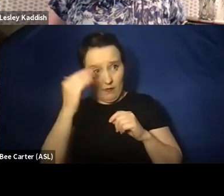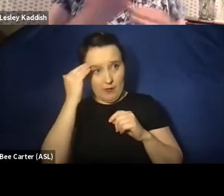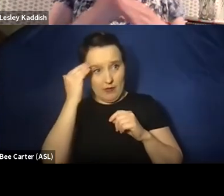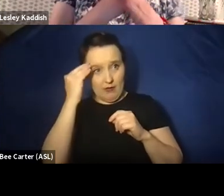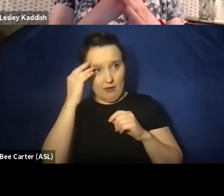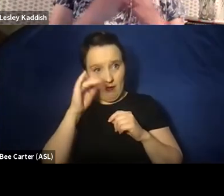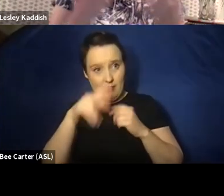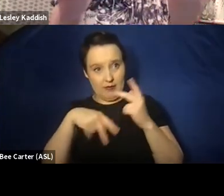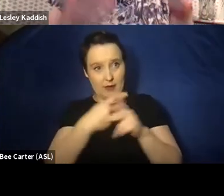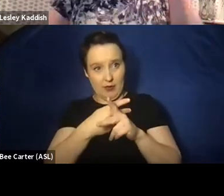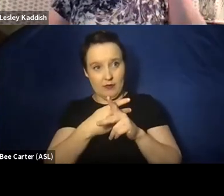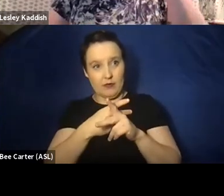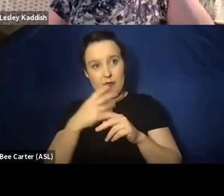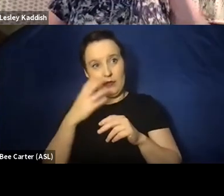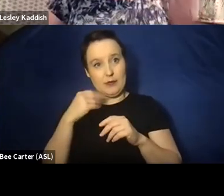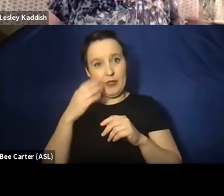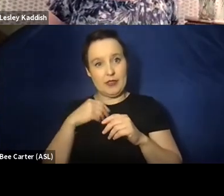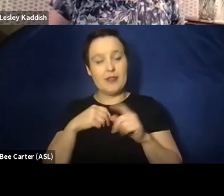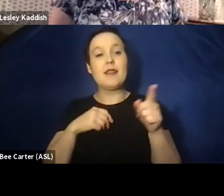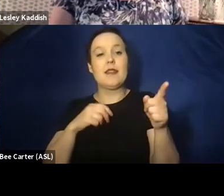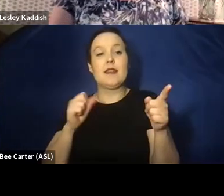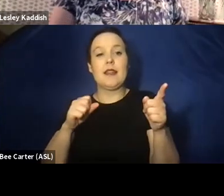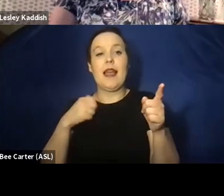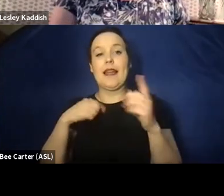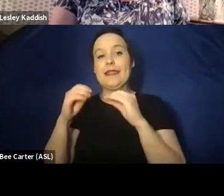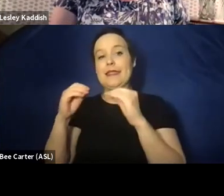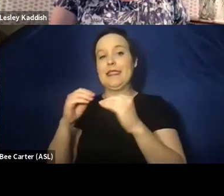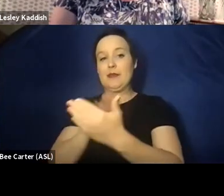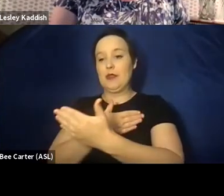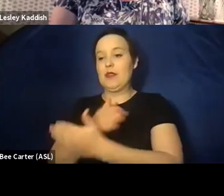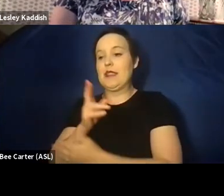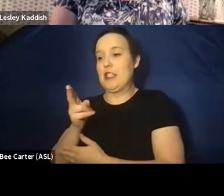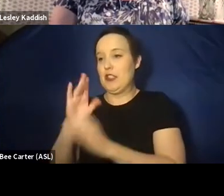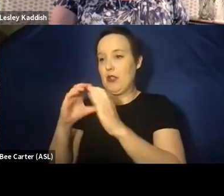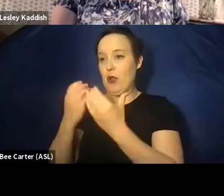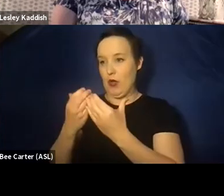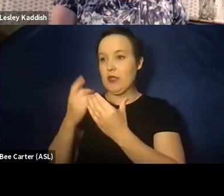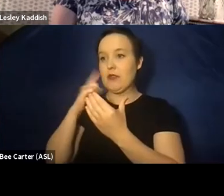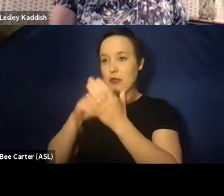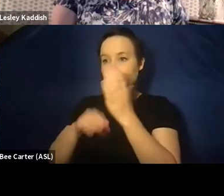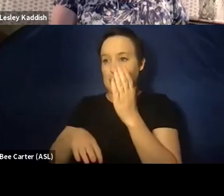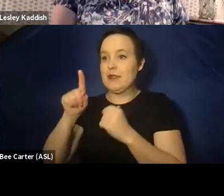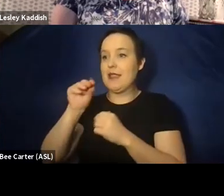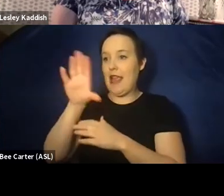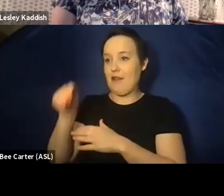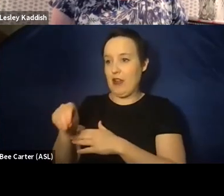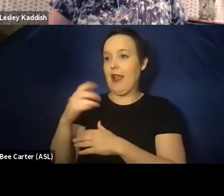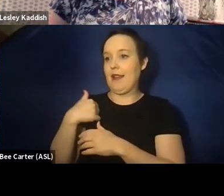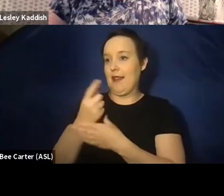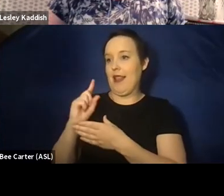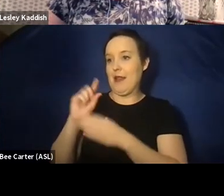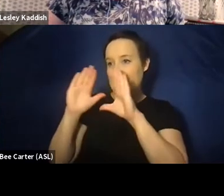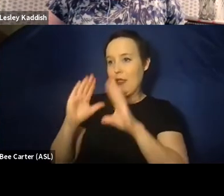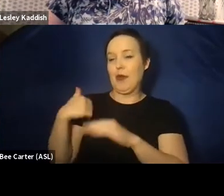this sort of cross or? Tons. I actually teach a music history course to my students in Africa, and we spent all last Sunday on gamelan